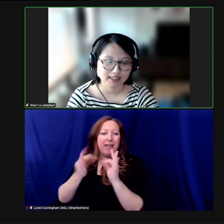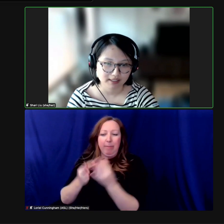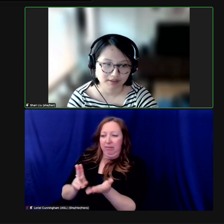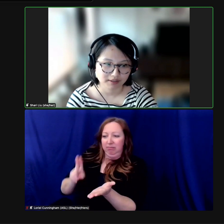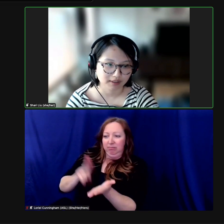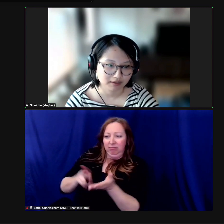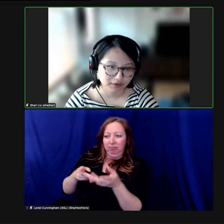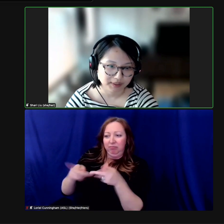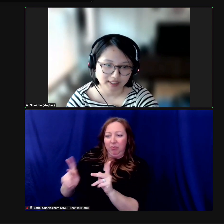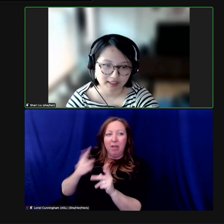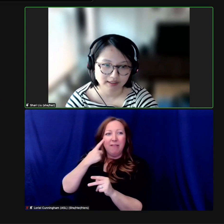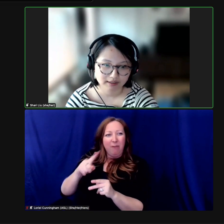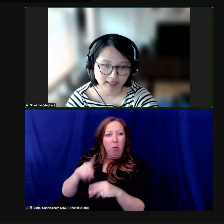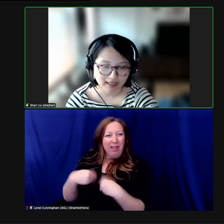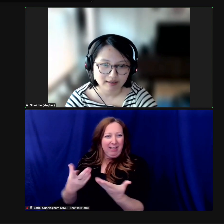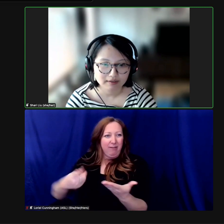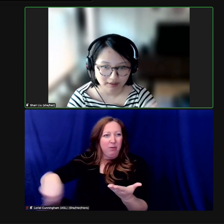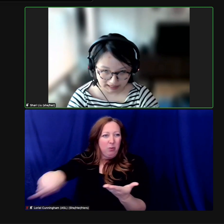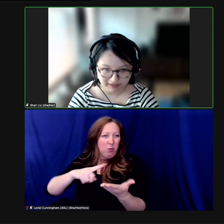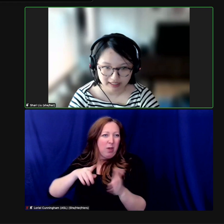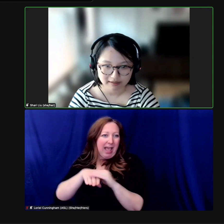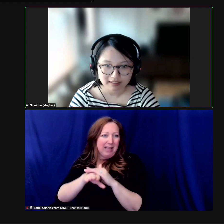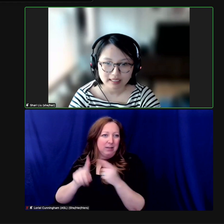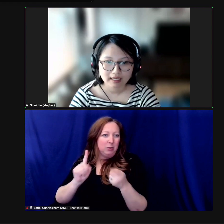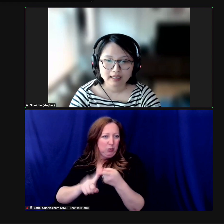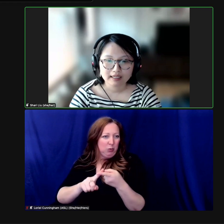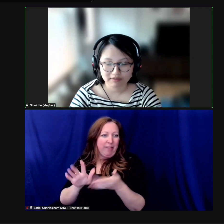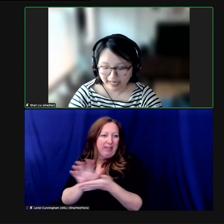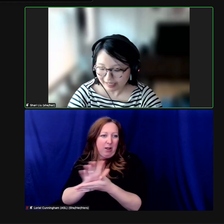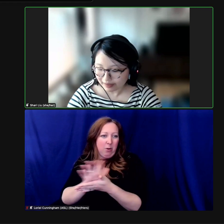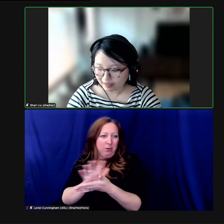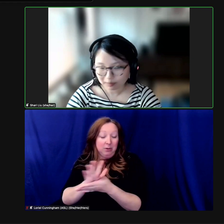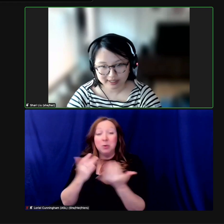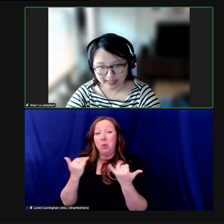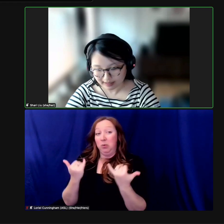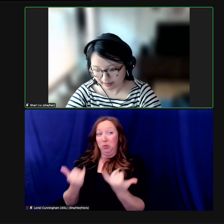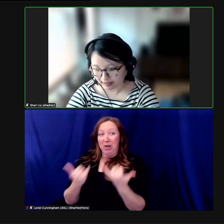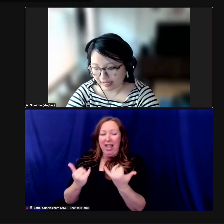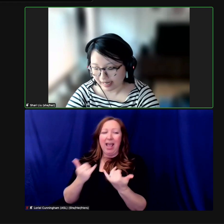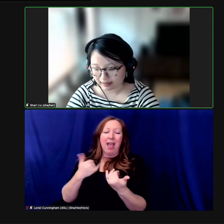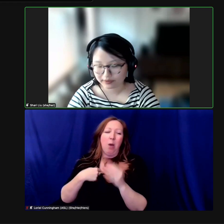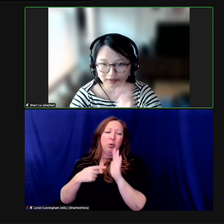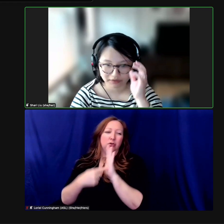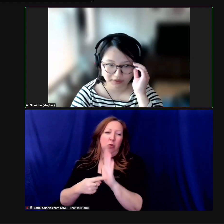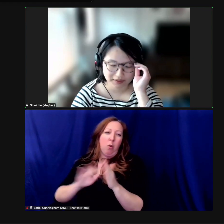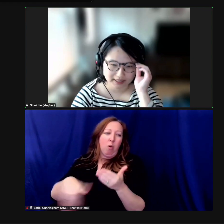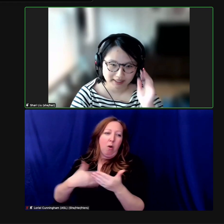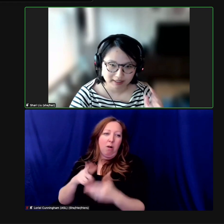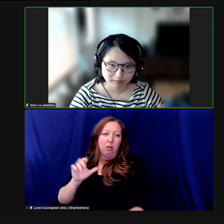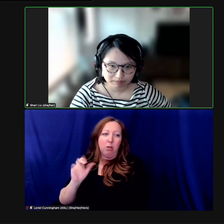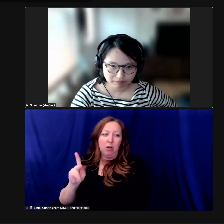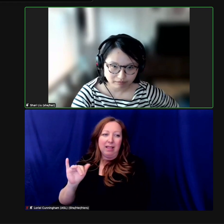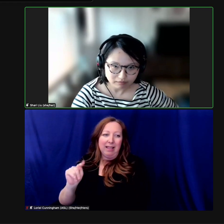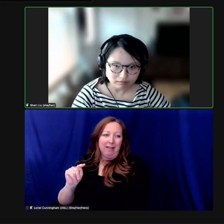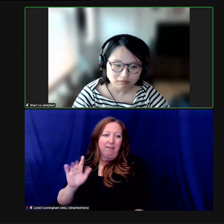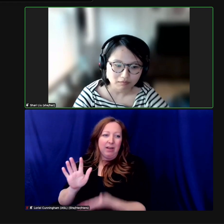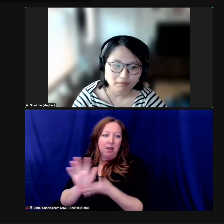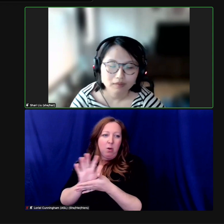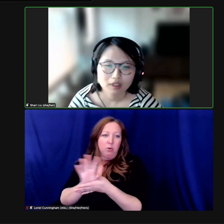of the visualizations are going to focus on the Lookit videos. So now I'll present a high-level overview of the system.